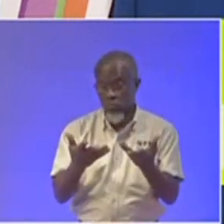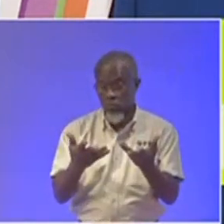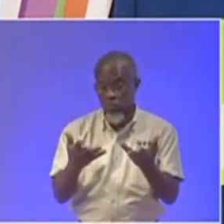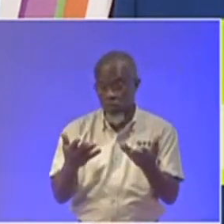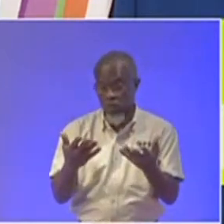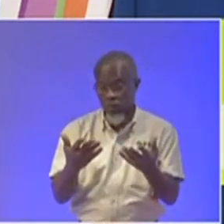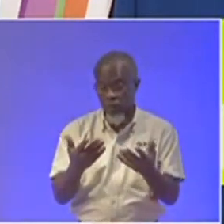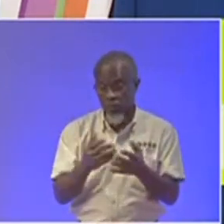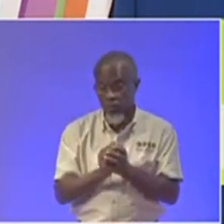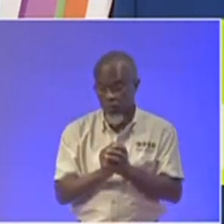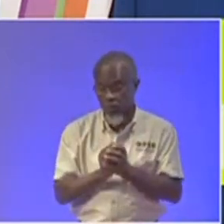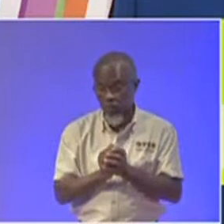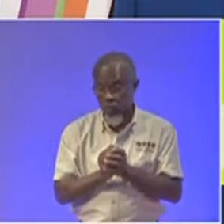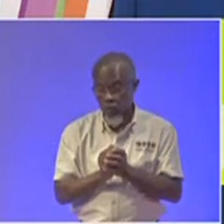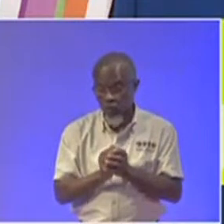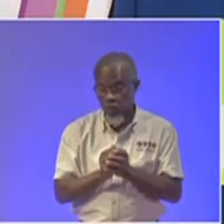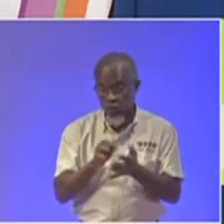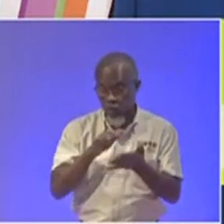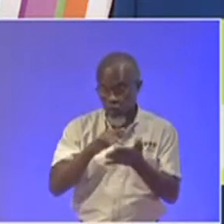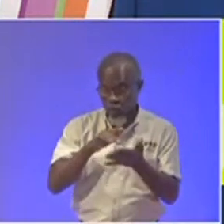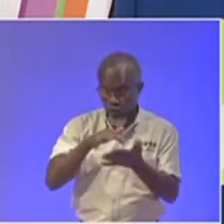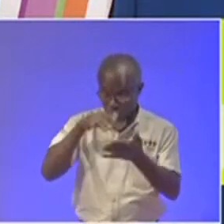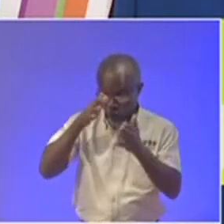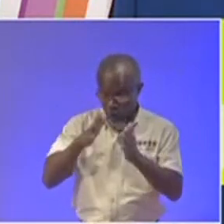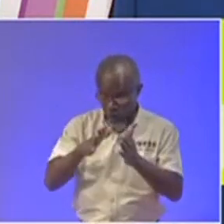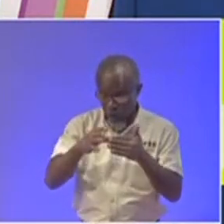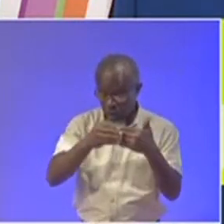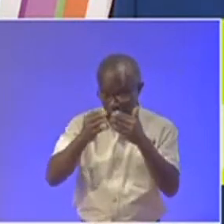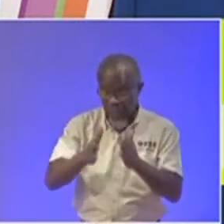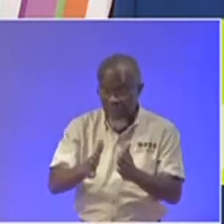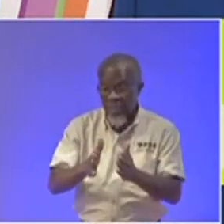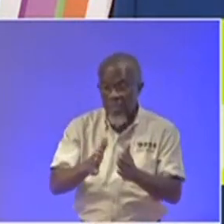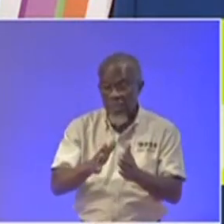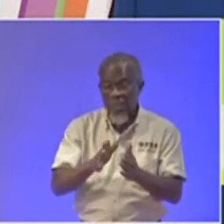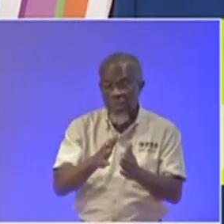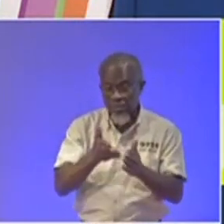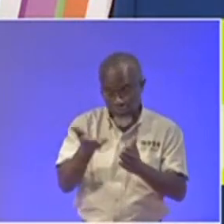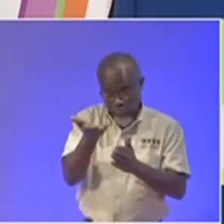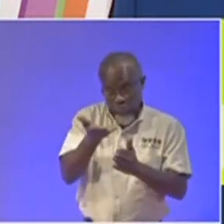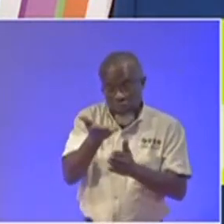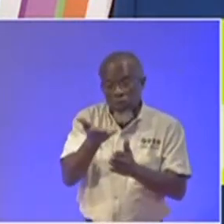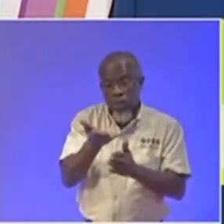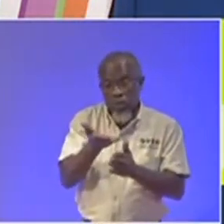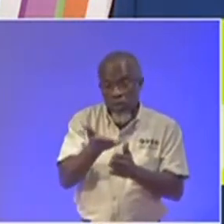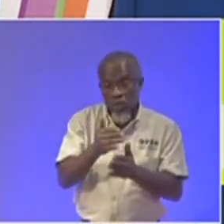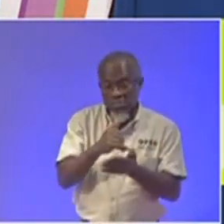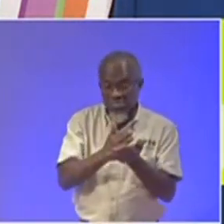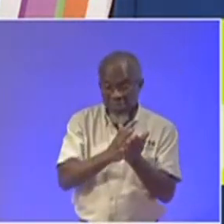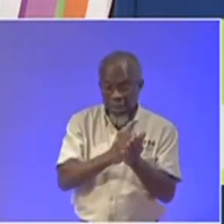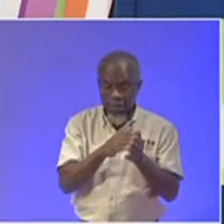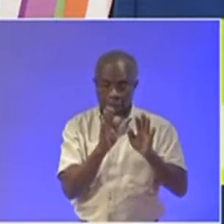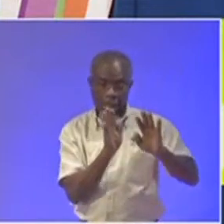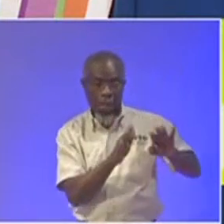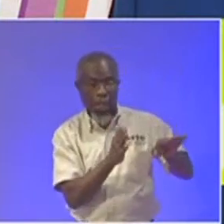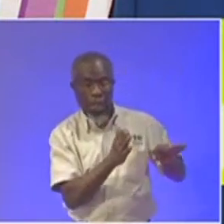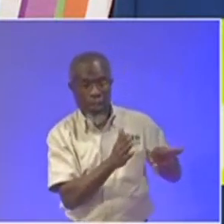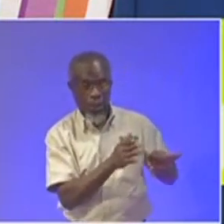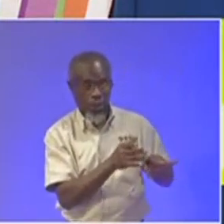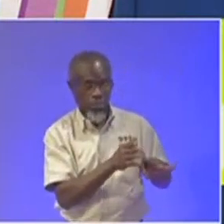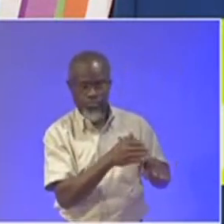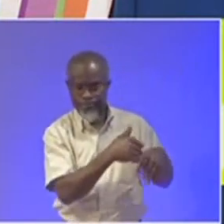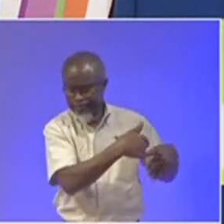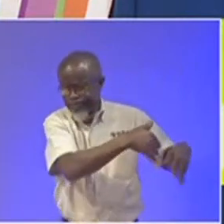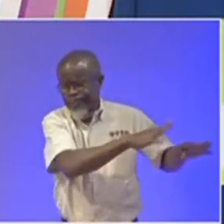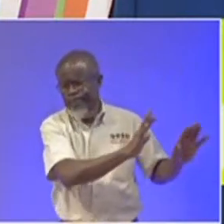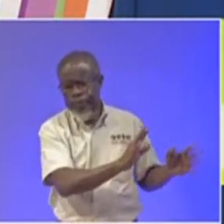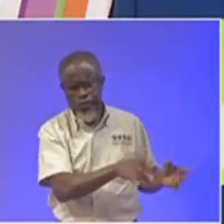and students, individuals in authority, those who otherwise left to their own devices might be involved in less